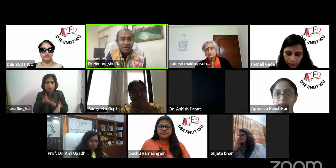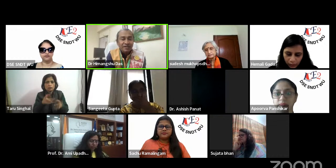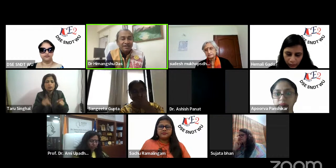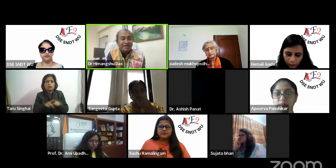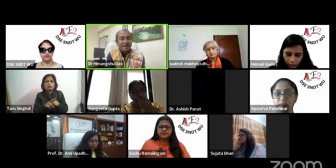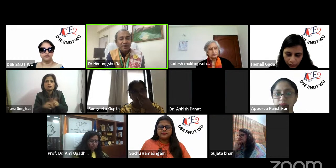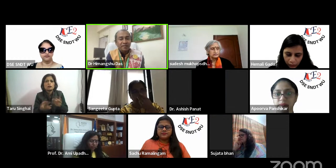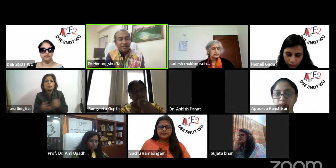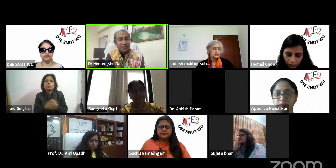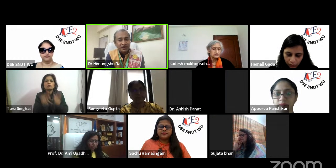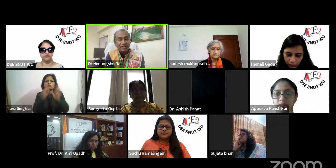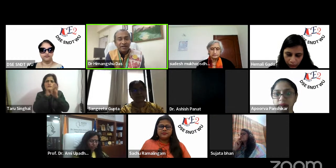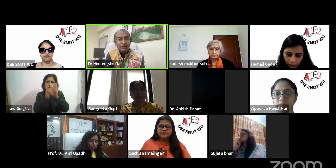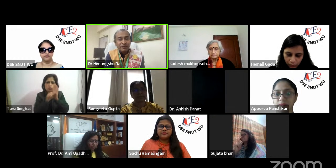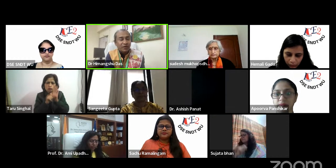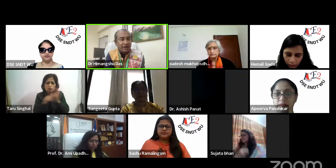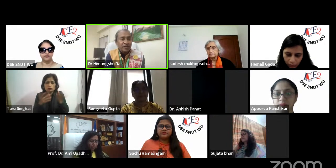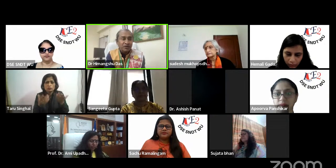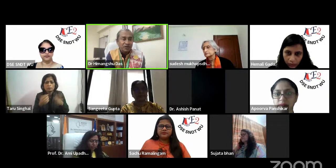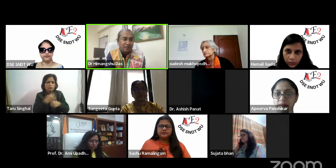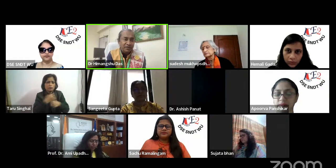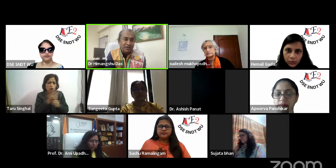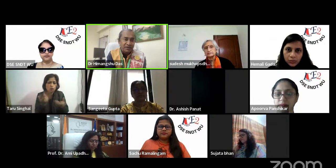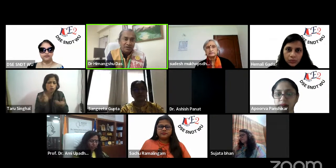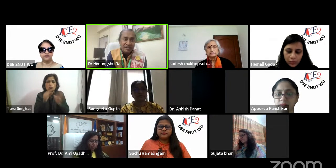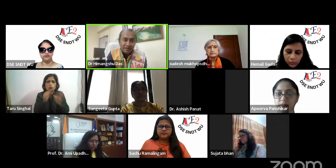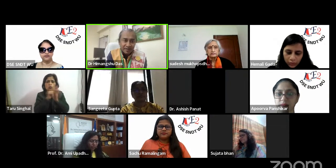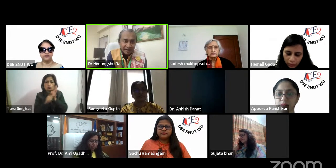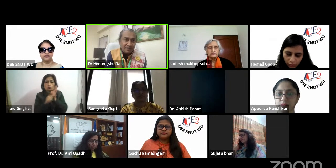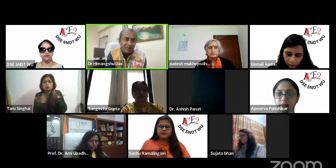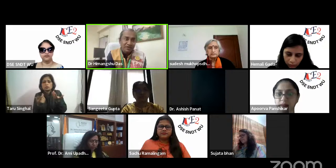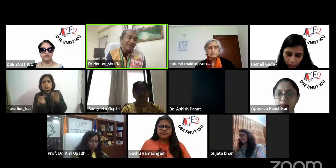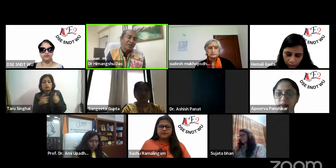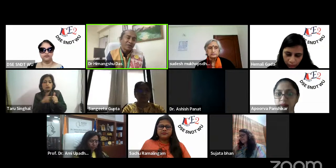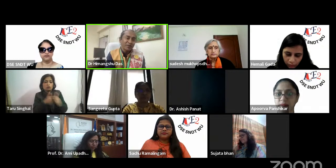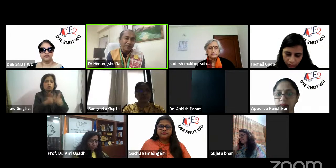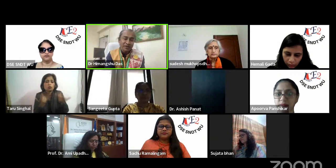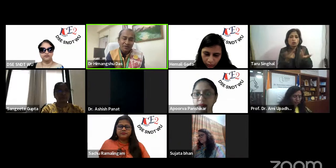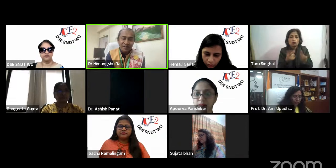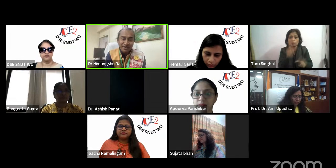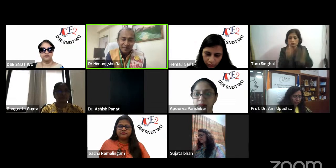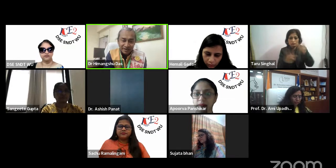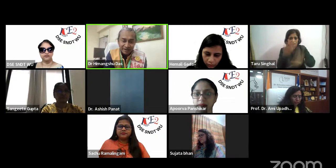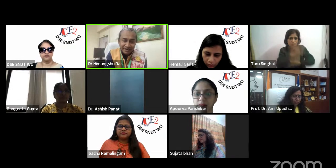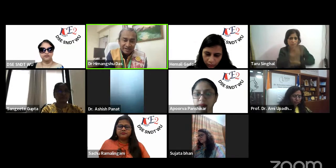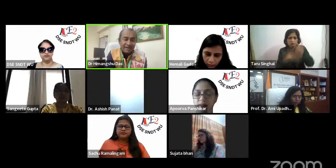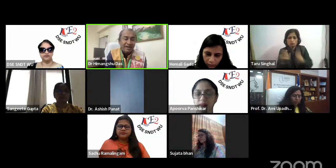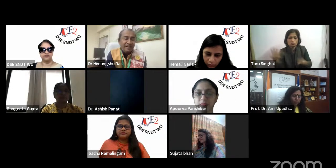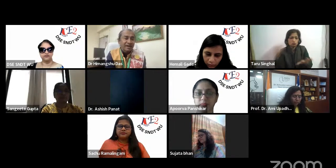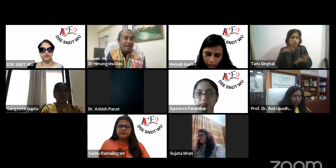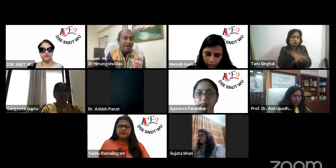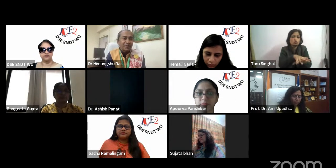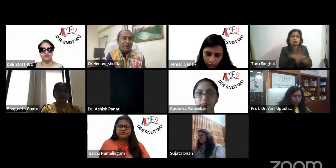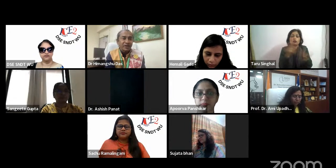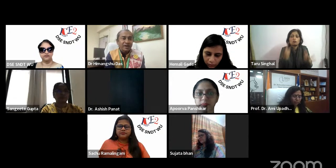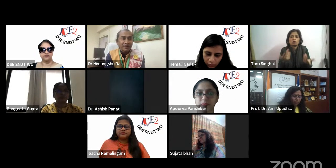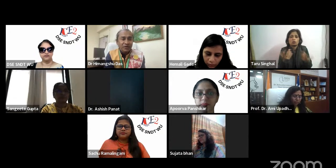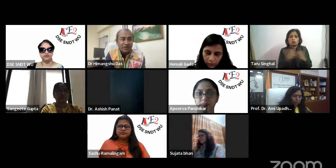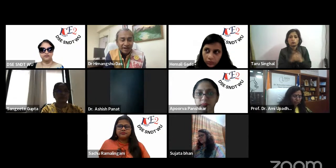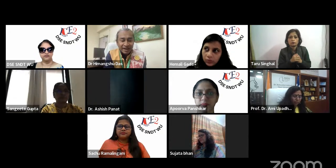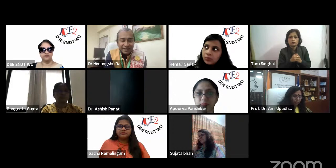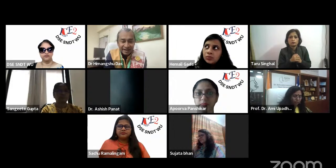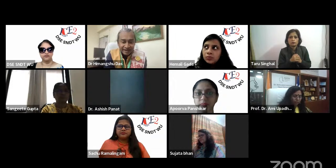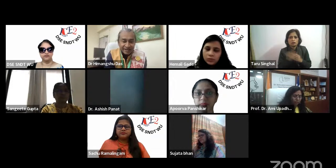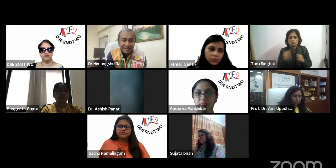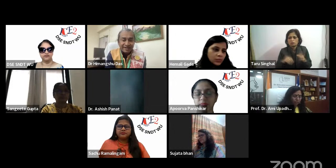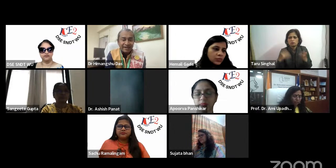of the policies and implementation for inclusion of persons with disabilities, because I work for persons with disabilities. We are not able